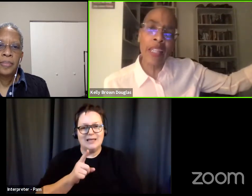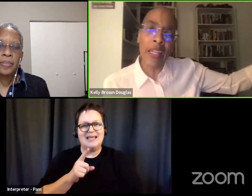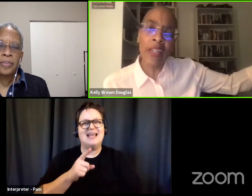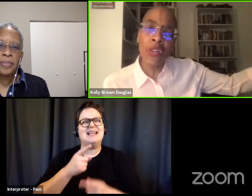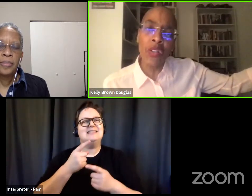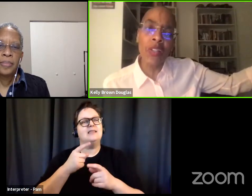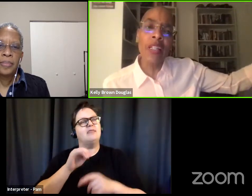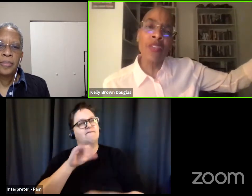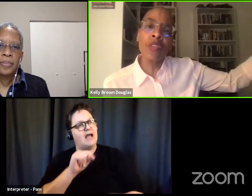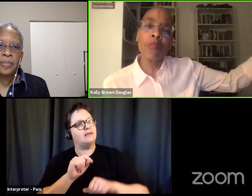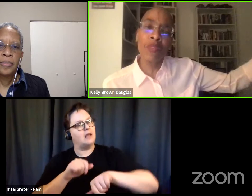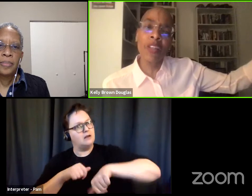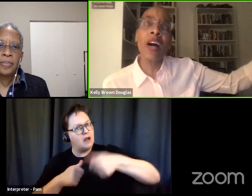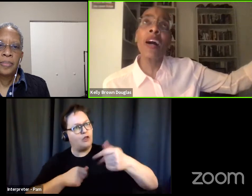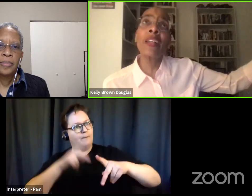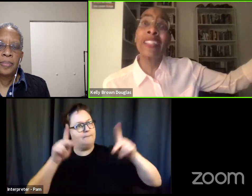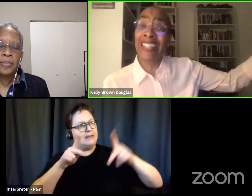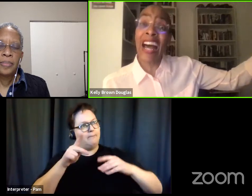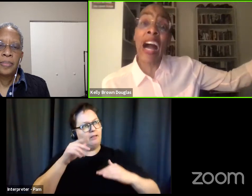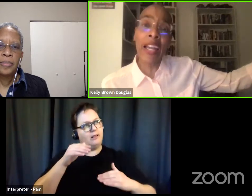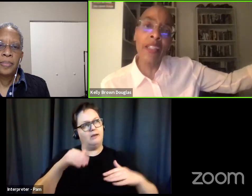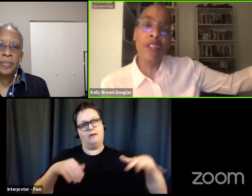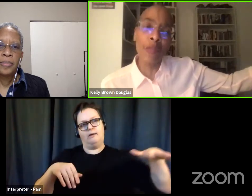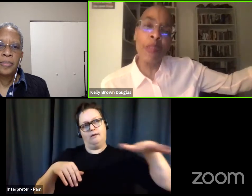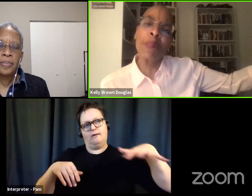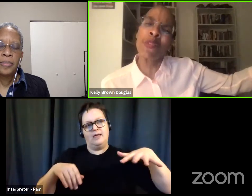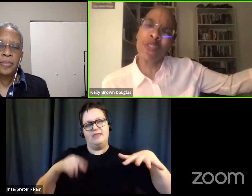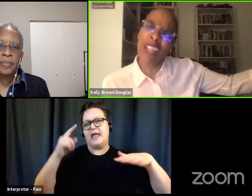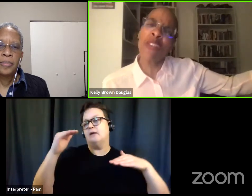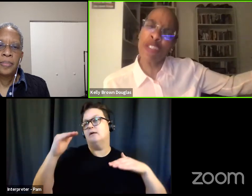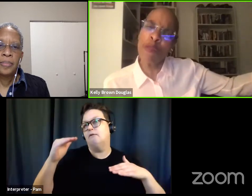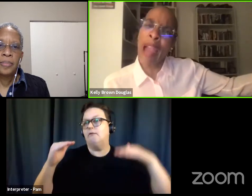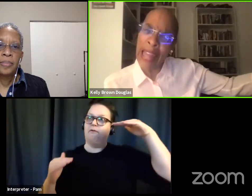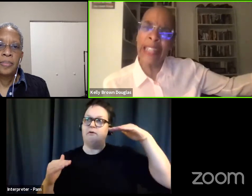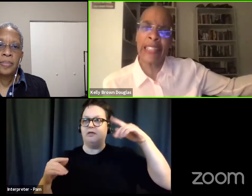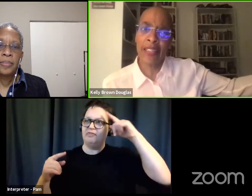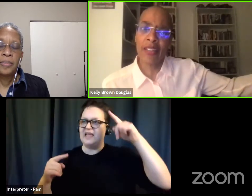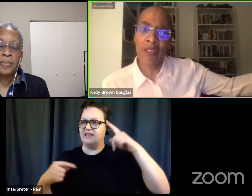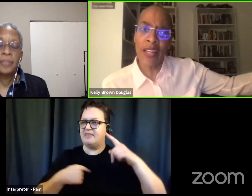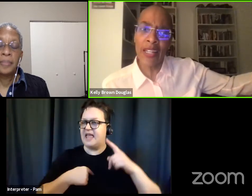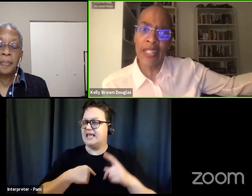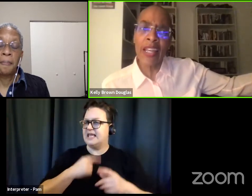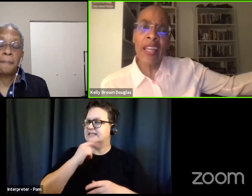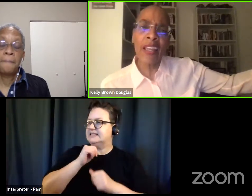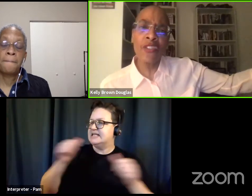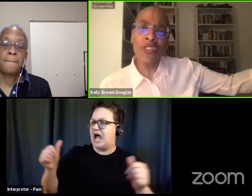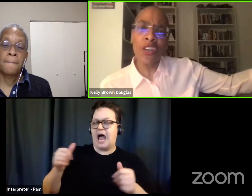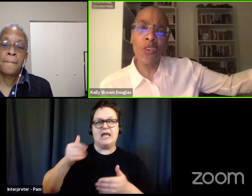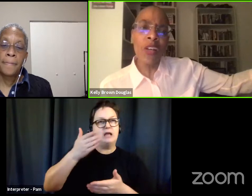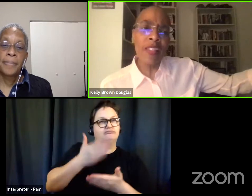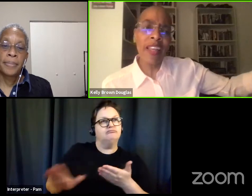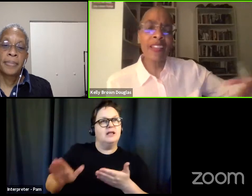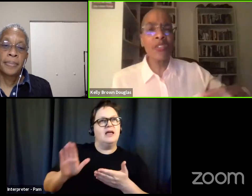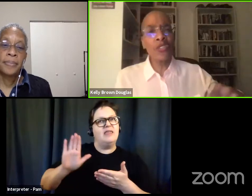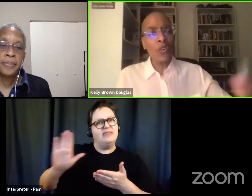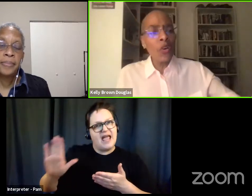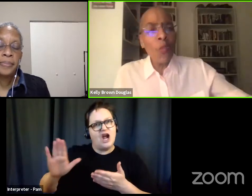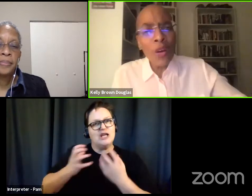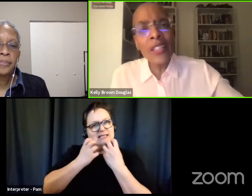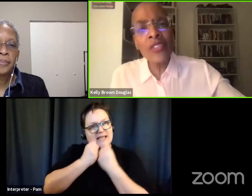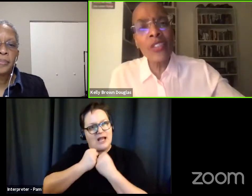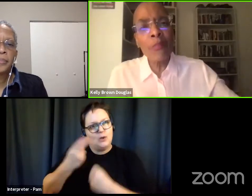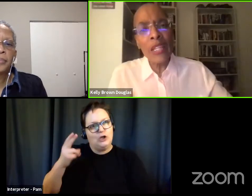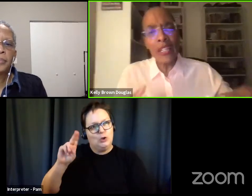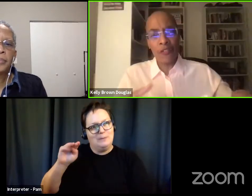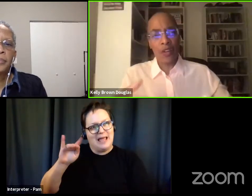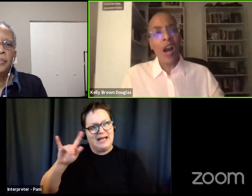think that they could deny another people's sacred humanity, right? And so so